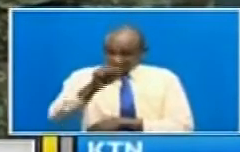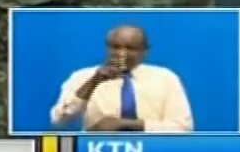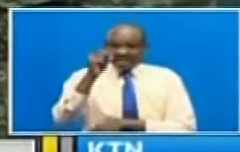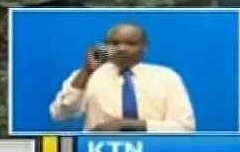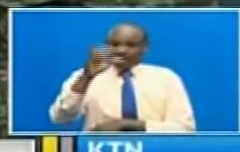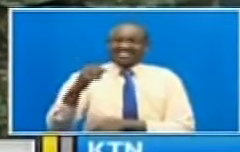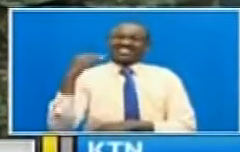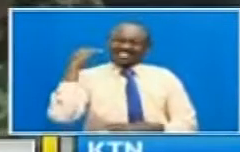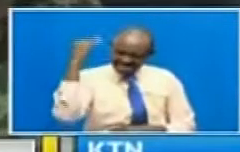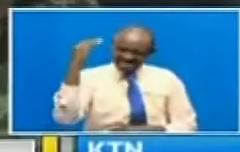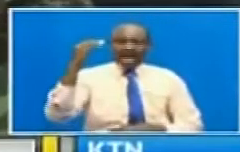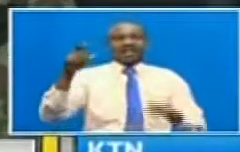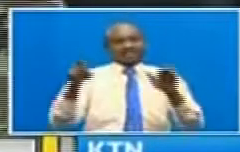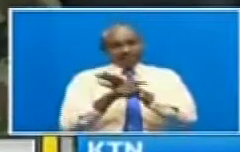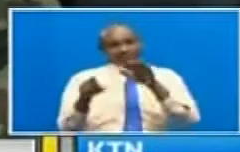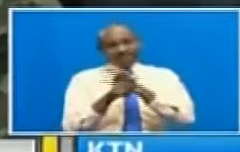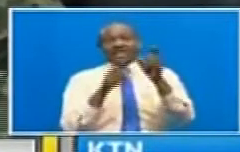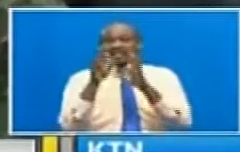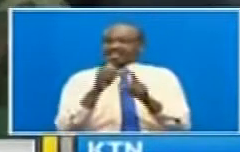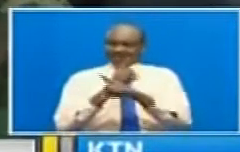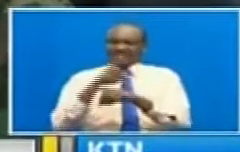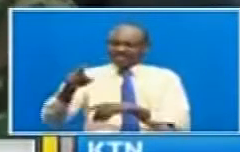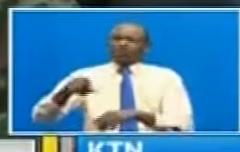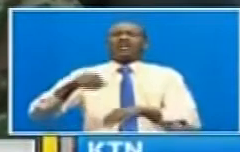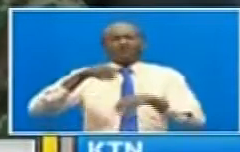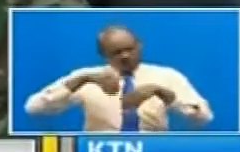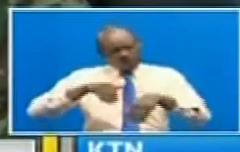NYS Senior Deputy Director General, saying it was done in